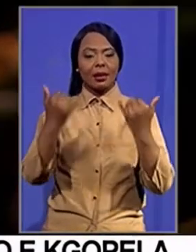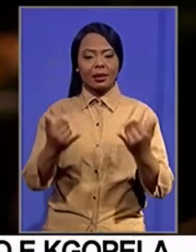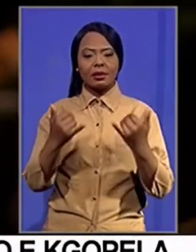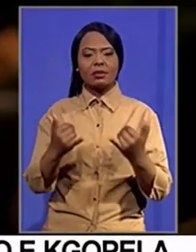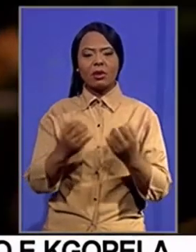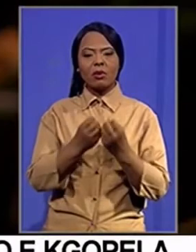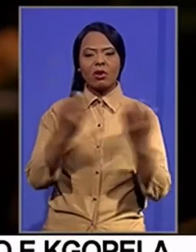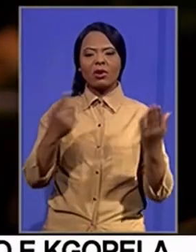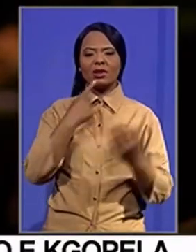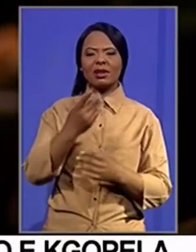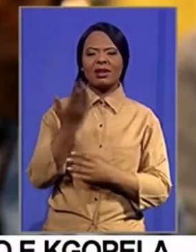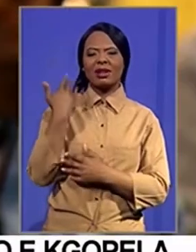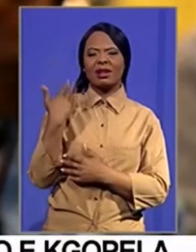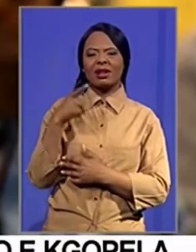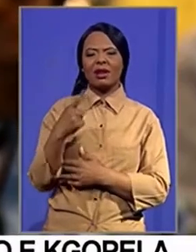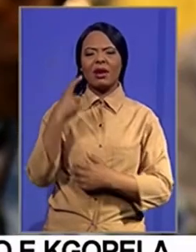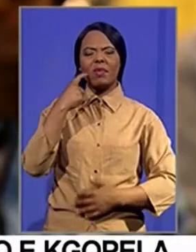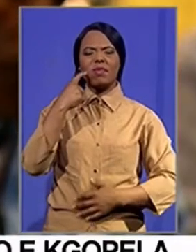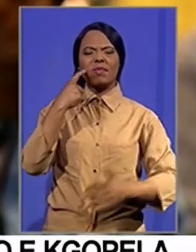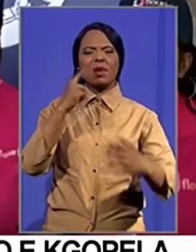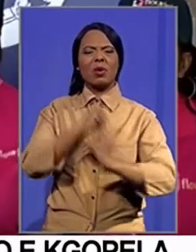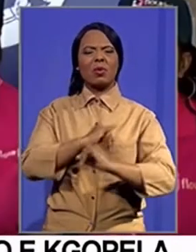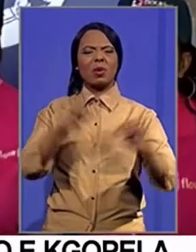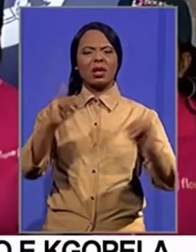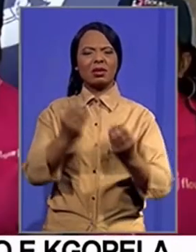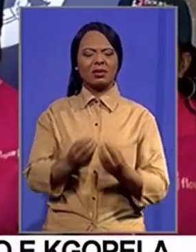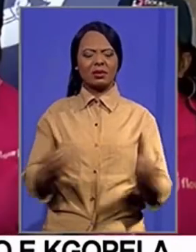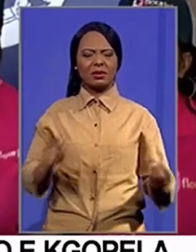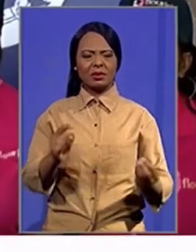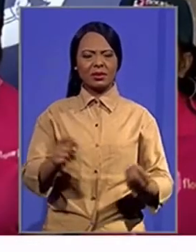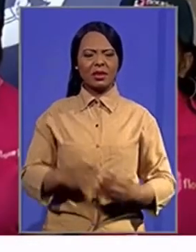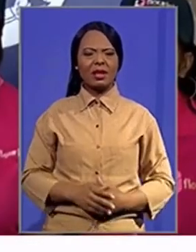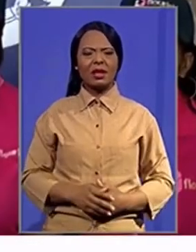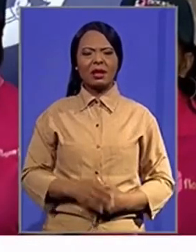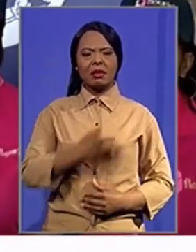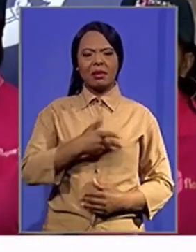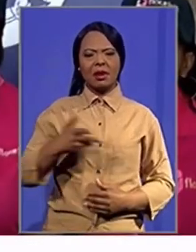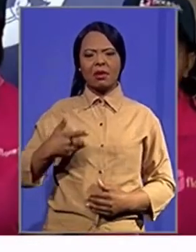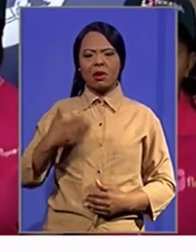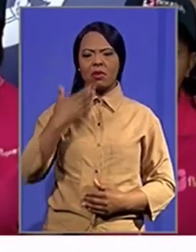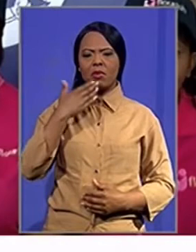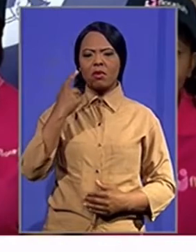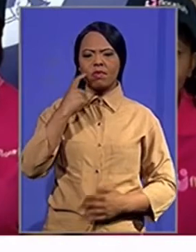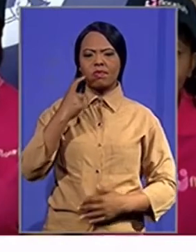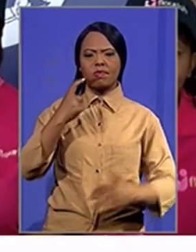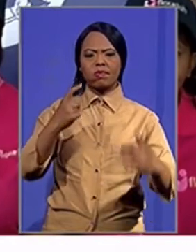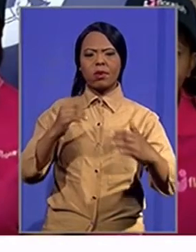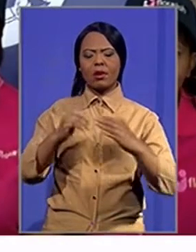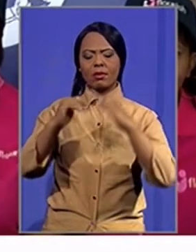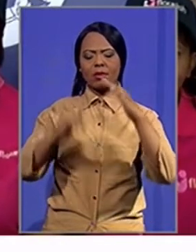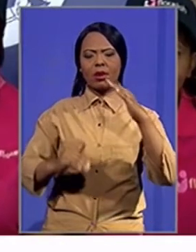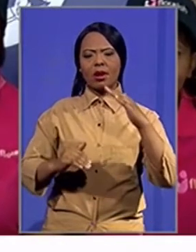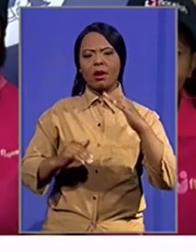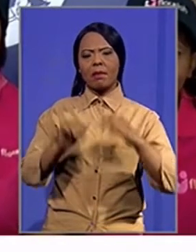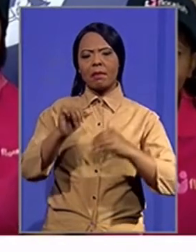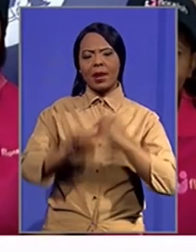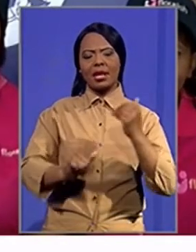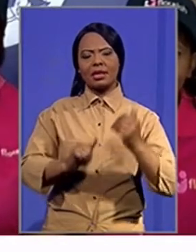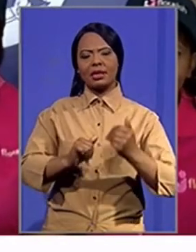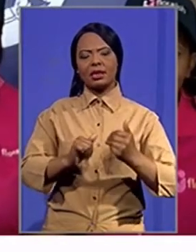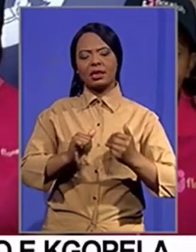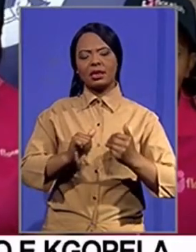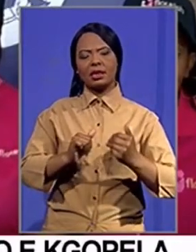ya pele ya go belega. We are targeting pregnant mommies and moms with babies below the age of 6 months old.